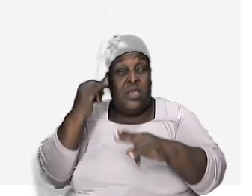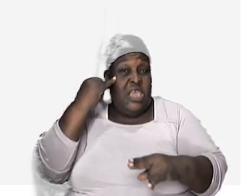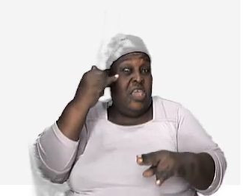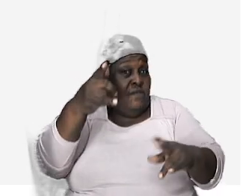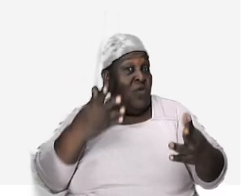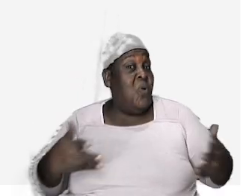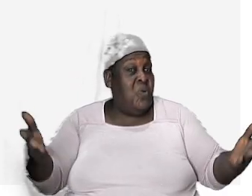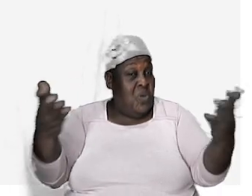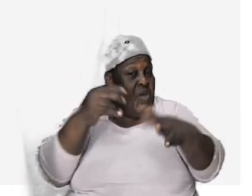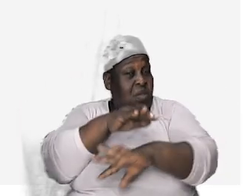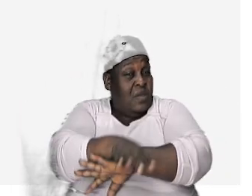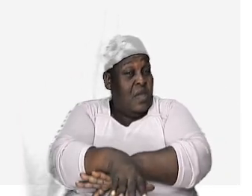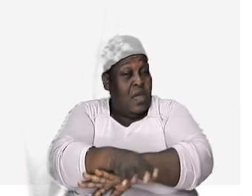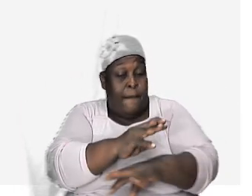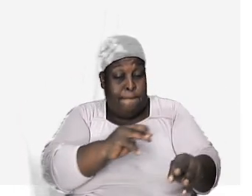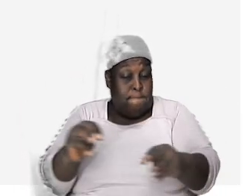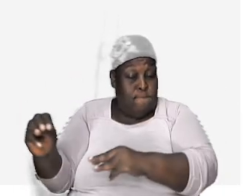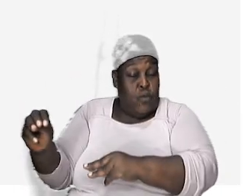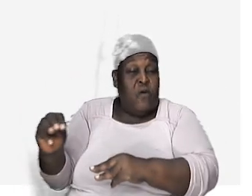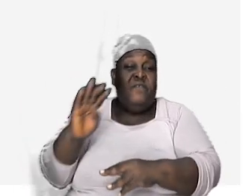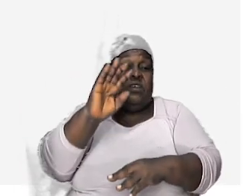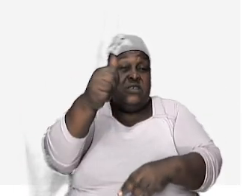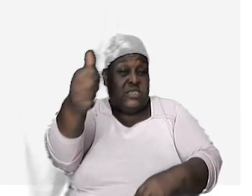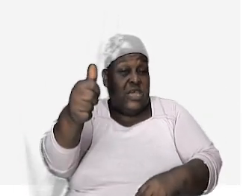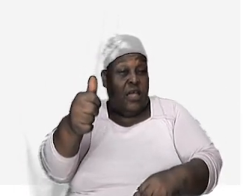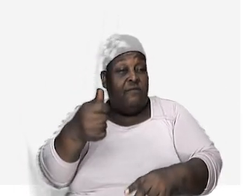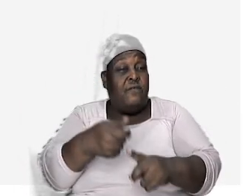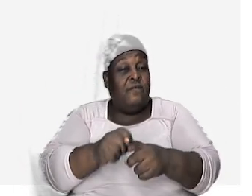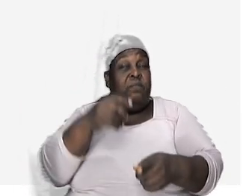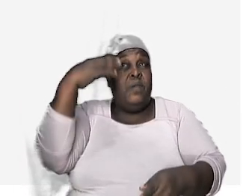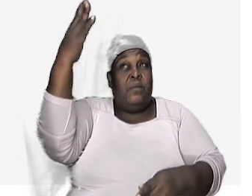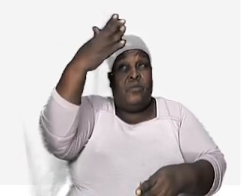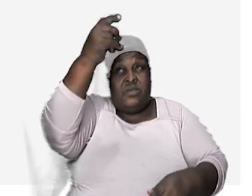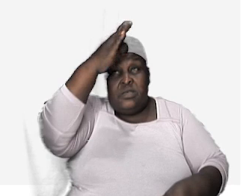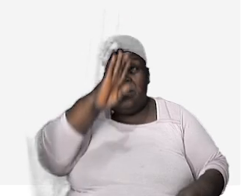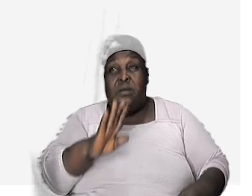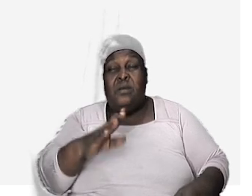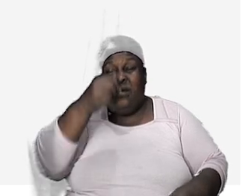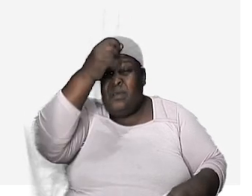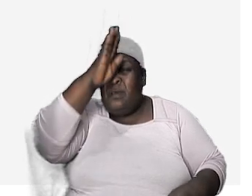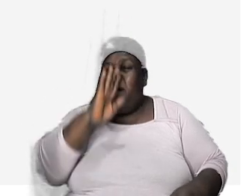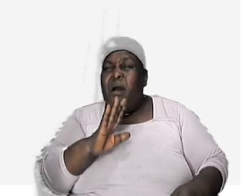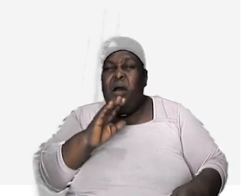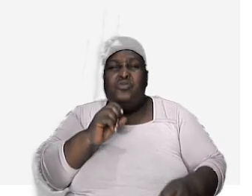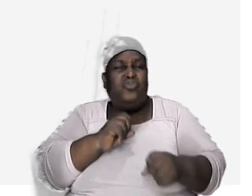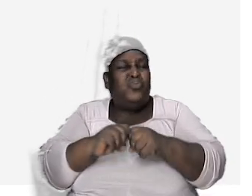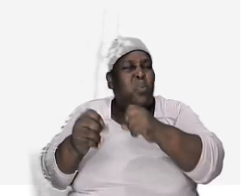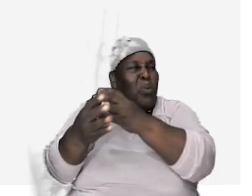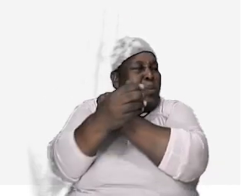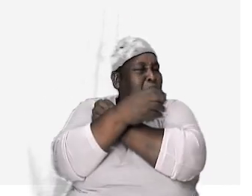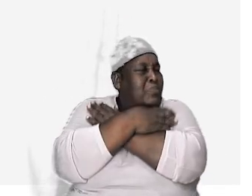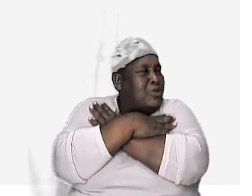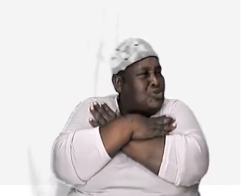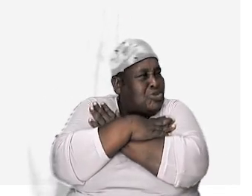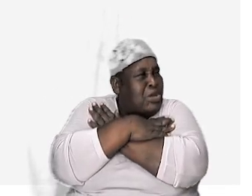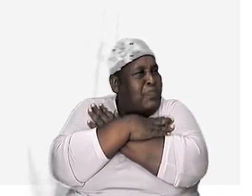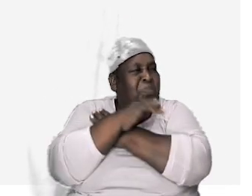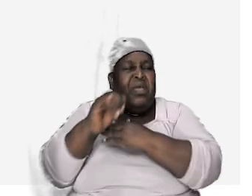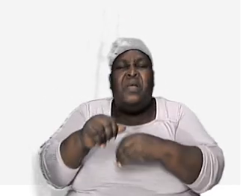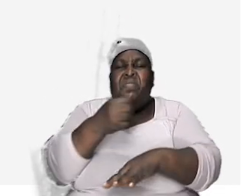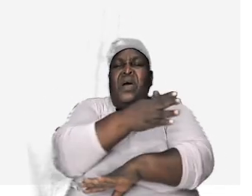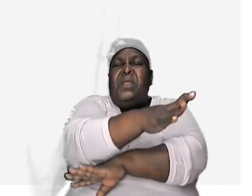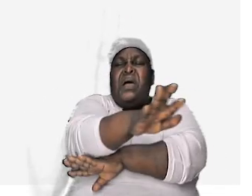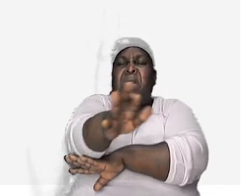you have removed yourself from the presence of God, I can tell you this, that God is so compassionate enough, amen, that his hands